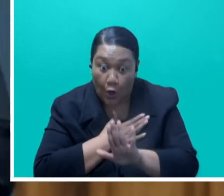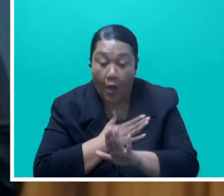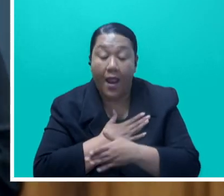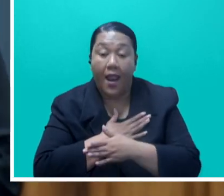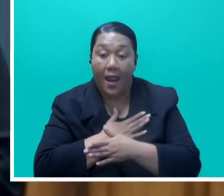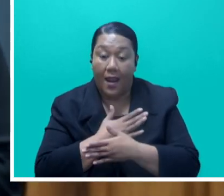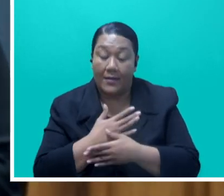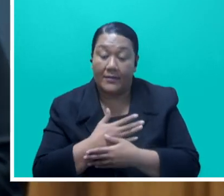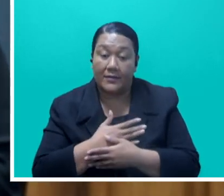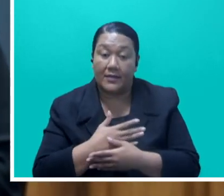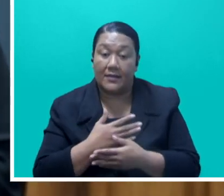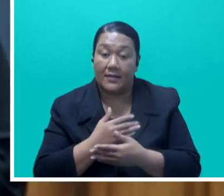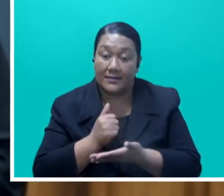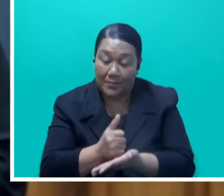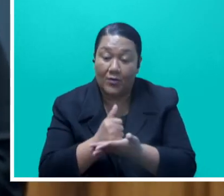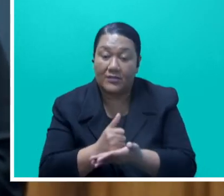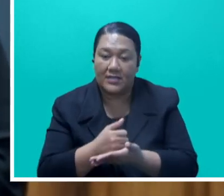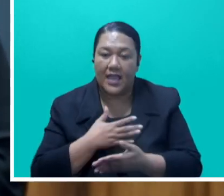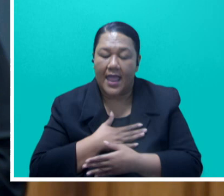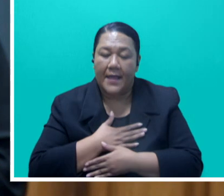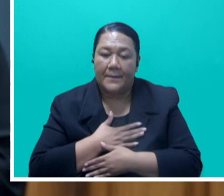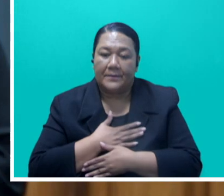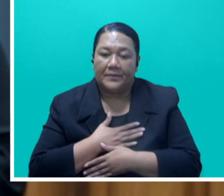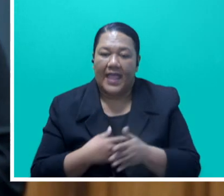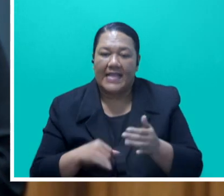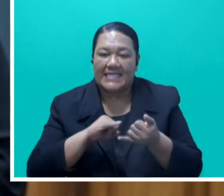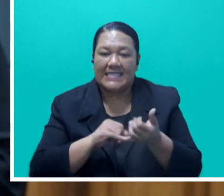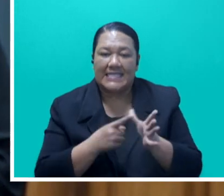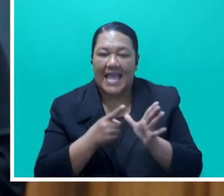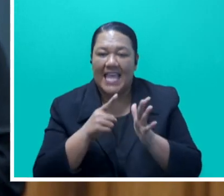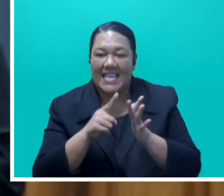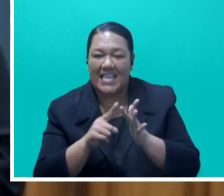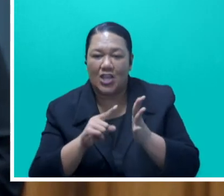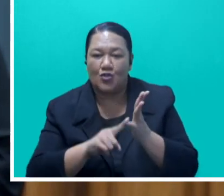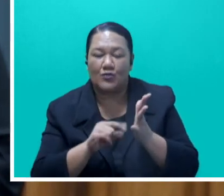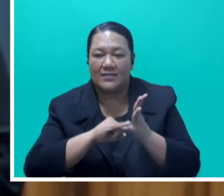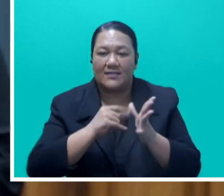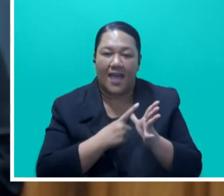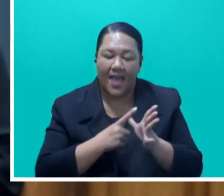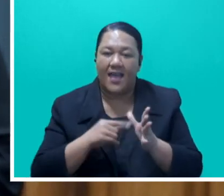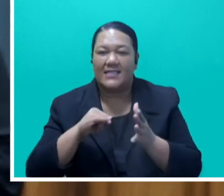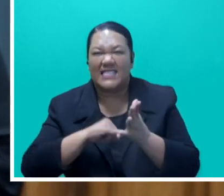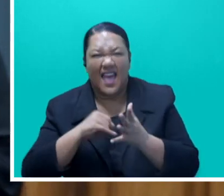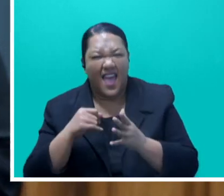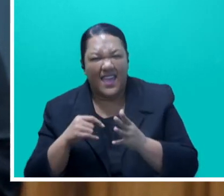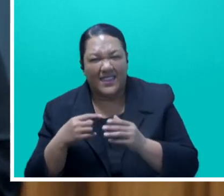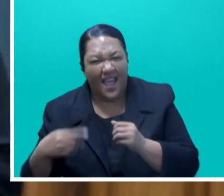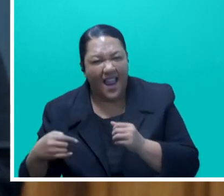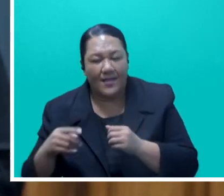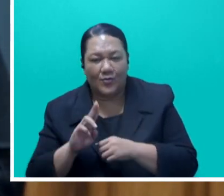children whom I love dearly, Sakyusa, Sanaila, Ruth, Vasiti